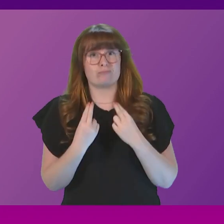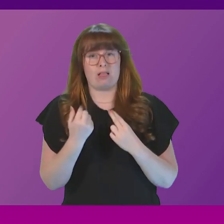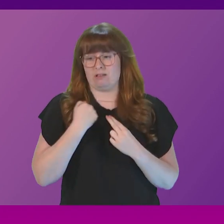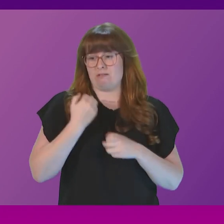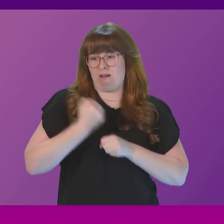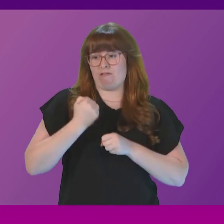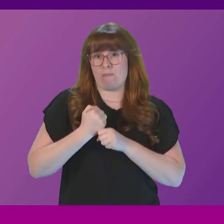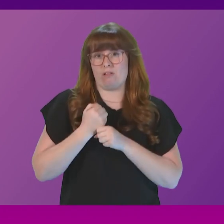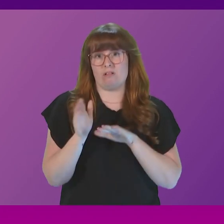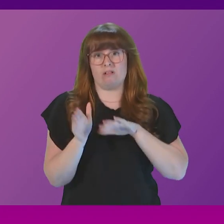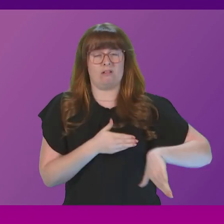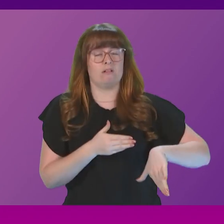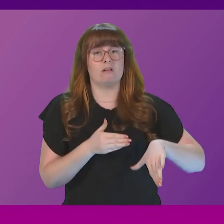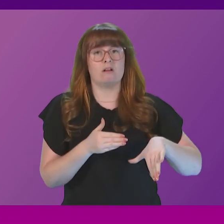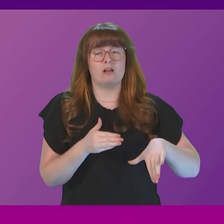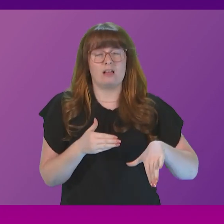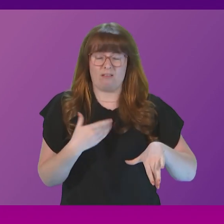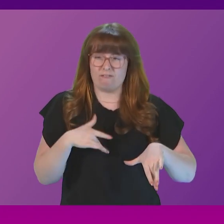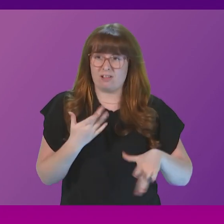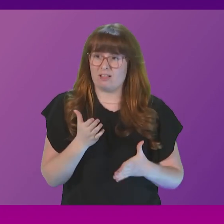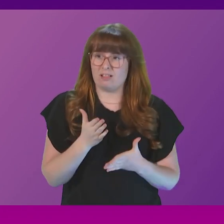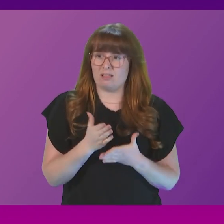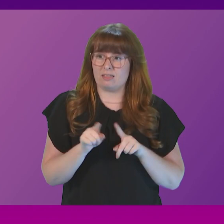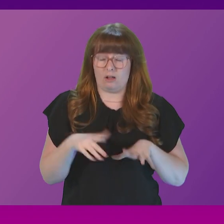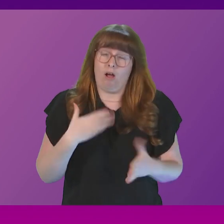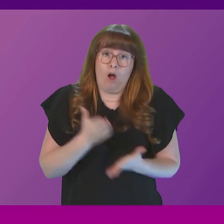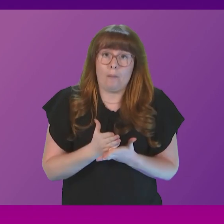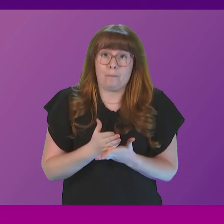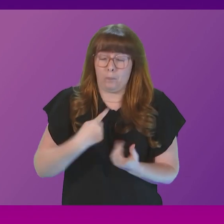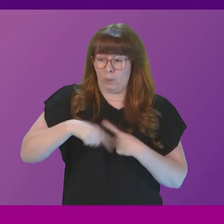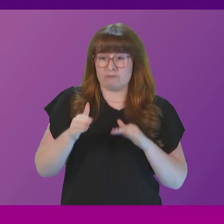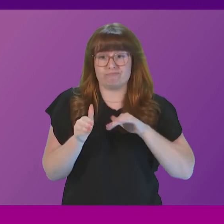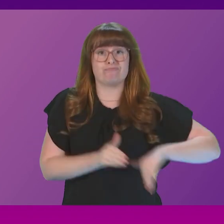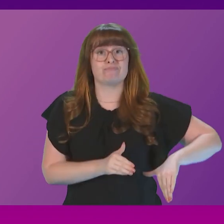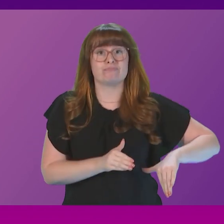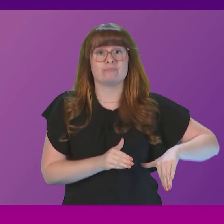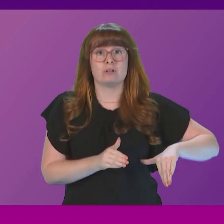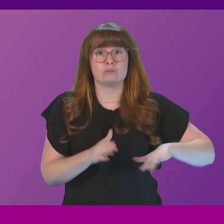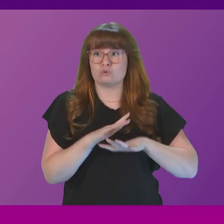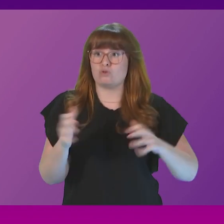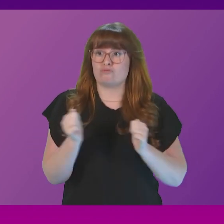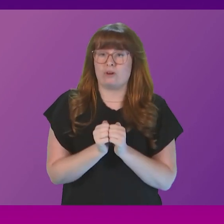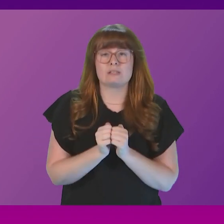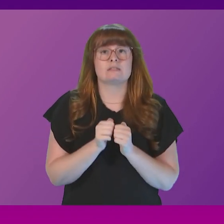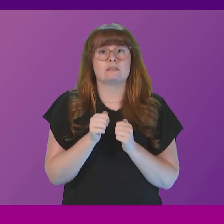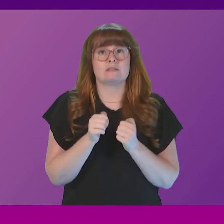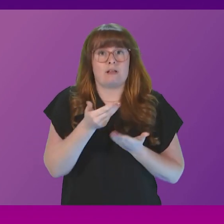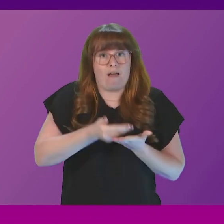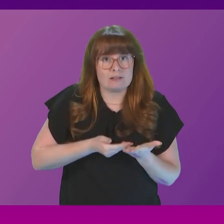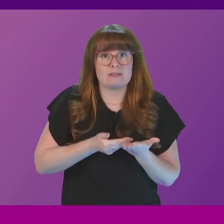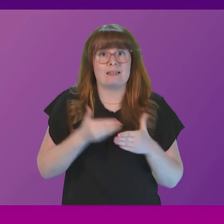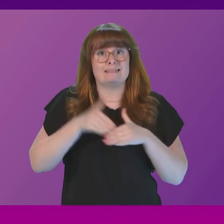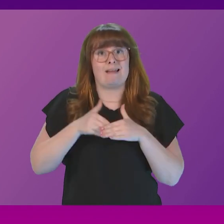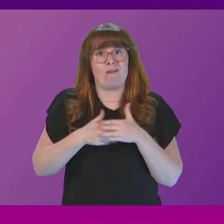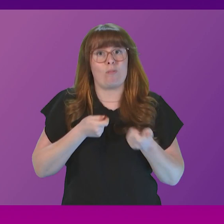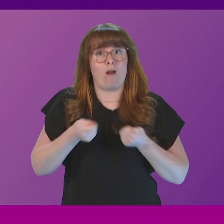being undermined, and in my view, it absolutely is, whether it's through not granting the exemption to the Internal Markets Act, well, the Internal Markets Act